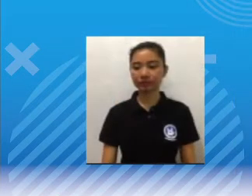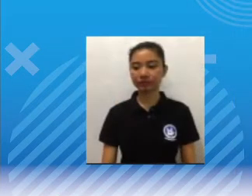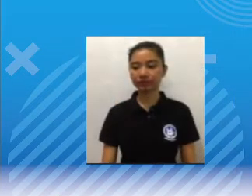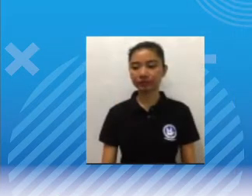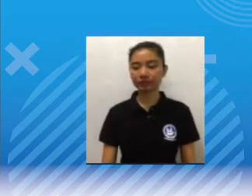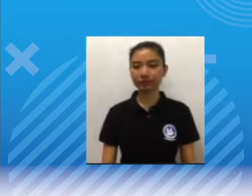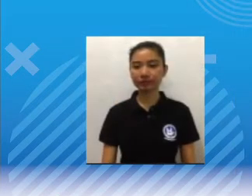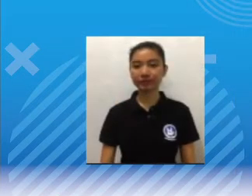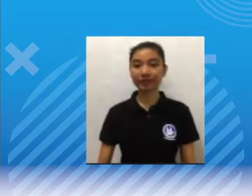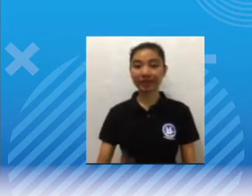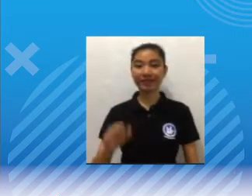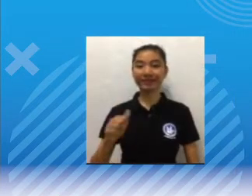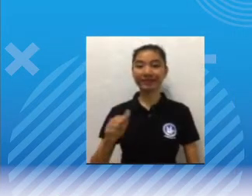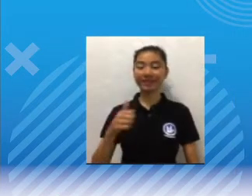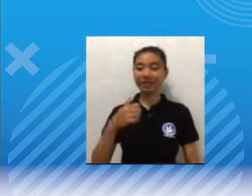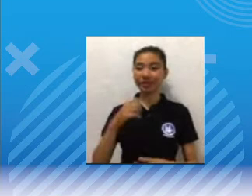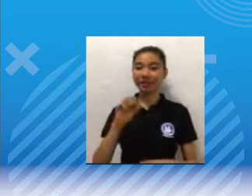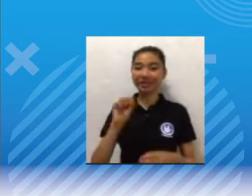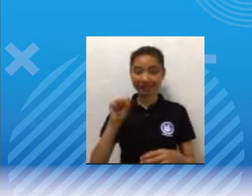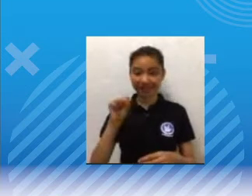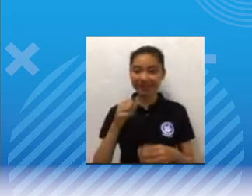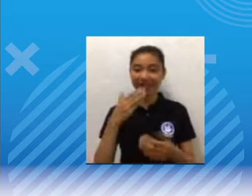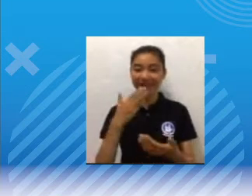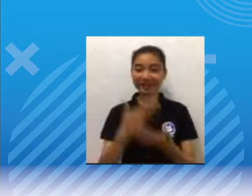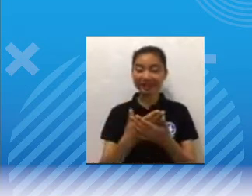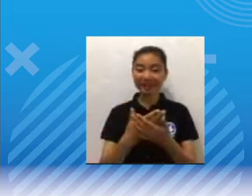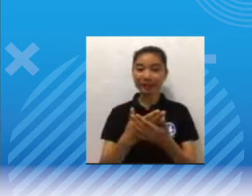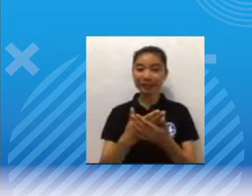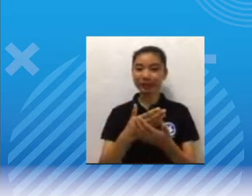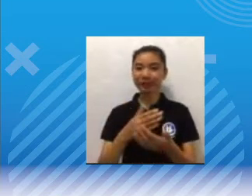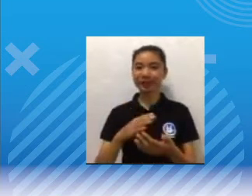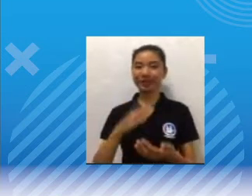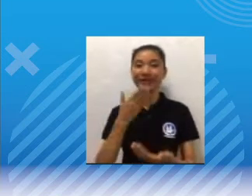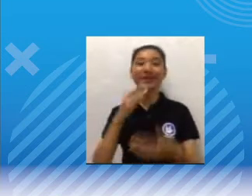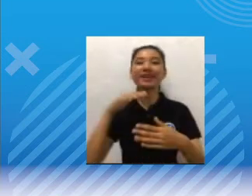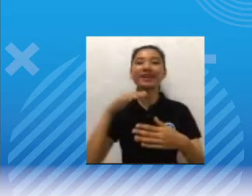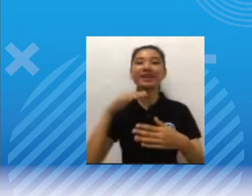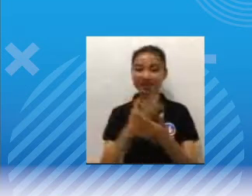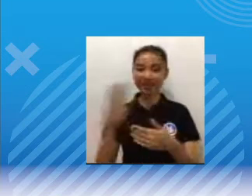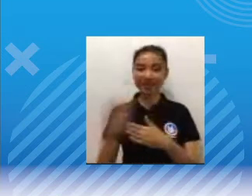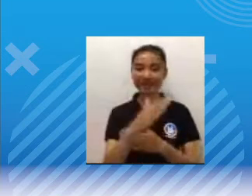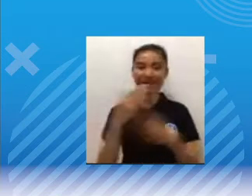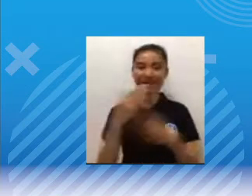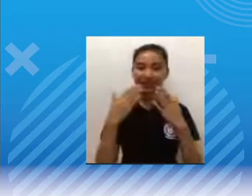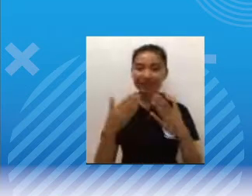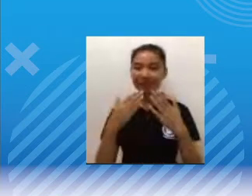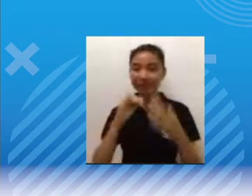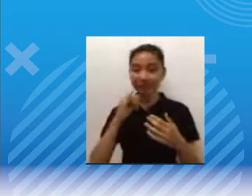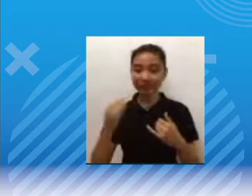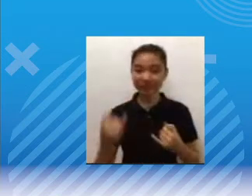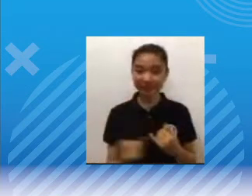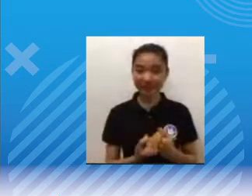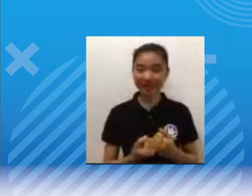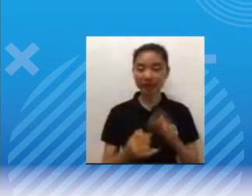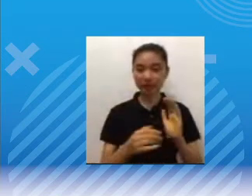Yes, thank you, MC, for the kind introduction. Let me just share my screen.